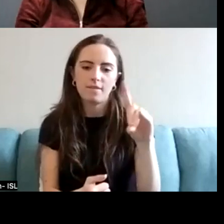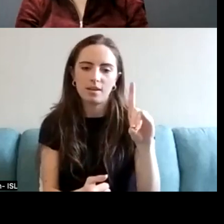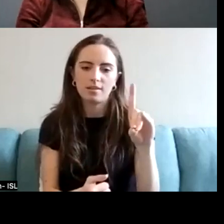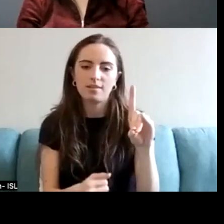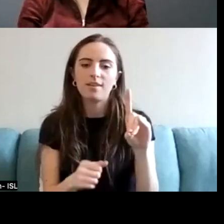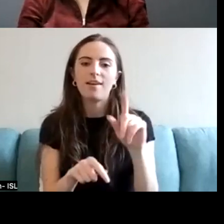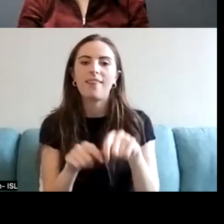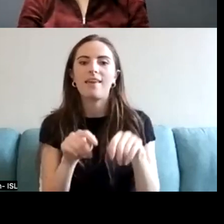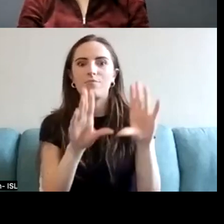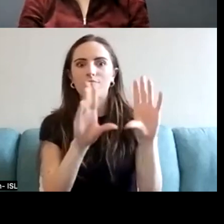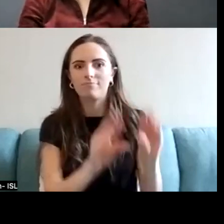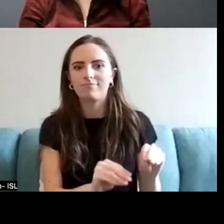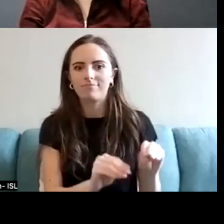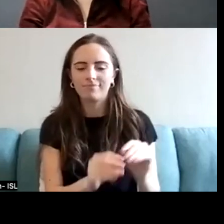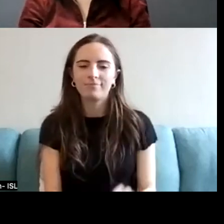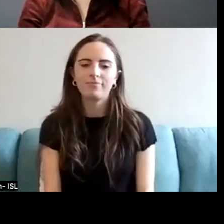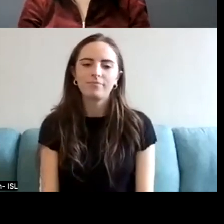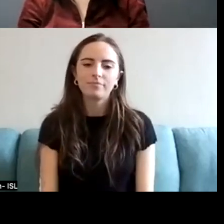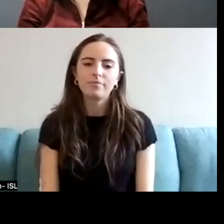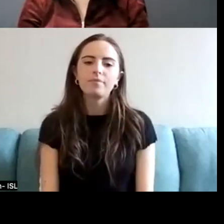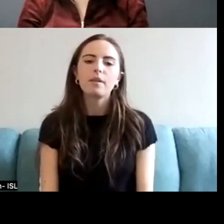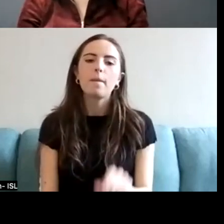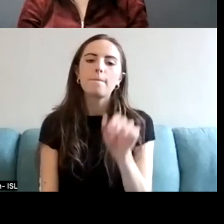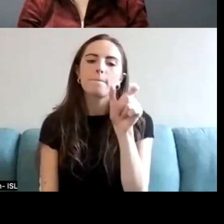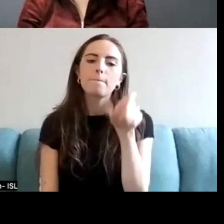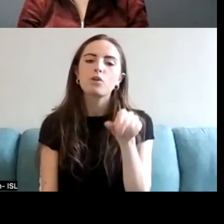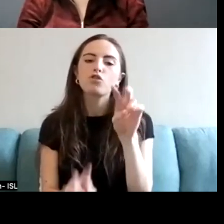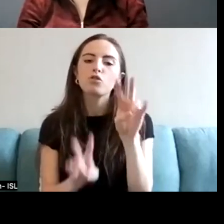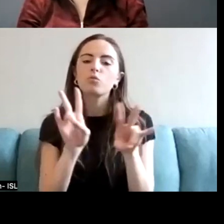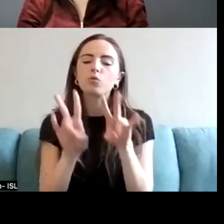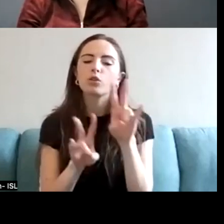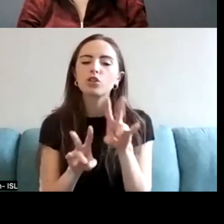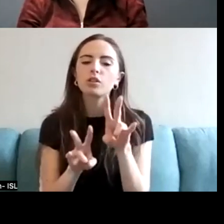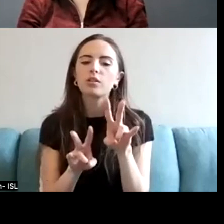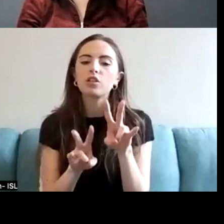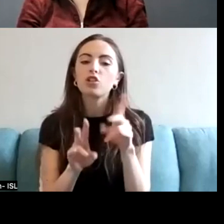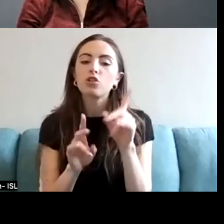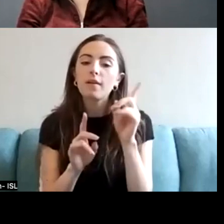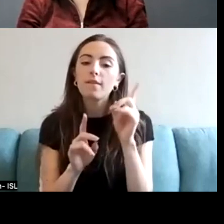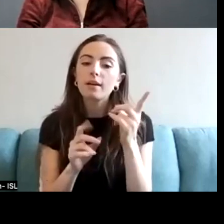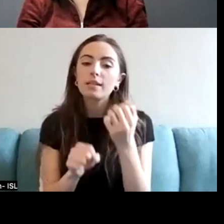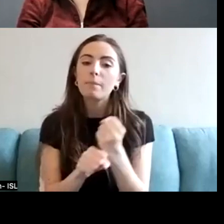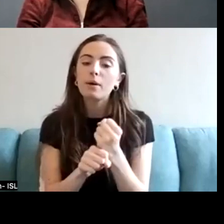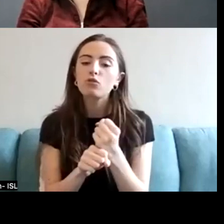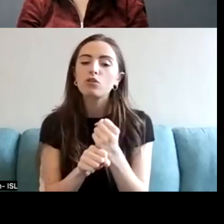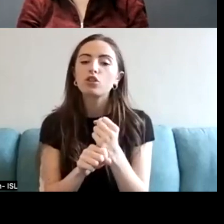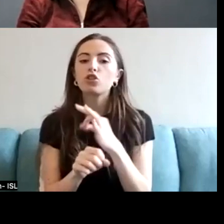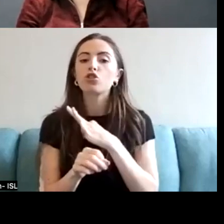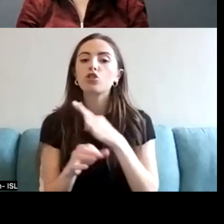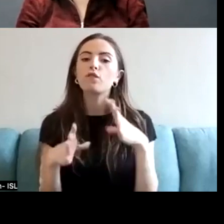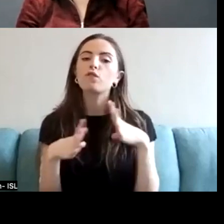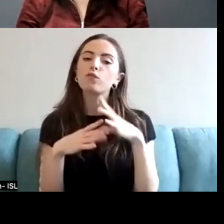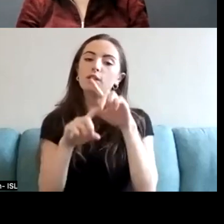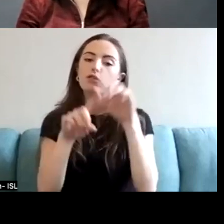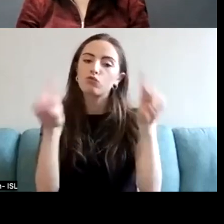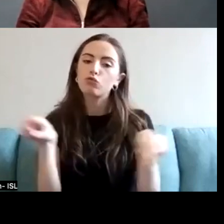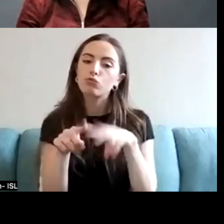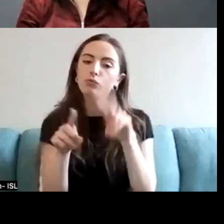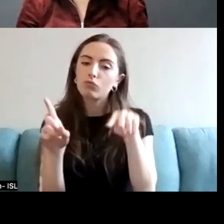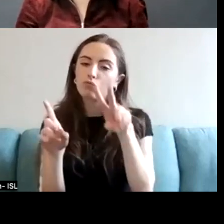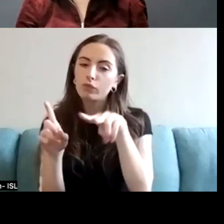let everyone go for lunch. It's just somebody was wondering, would you have advice around a good free screen reader that they could use to perhaps